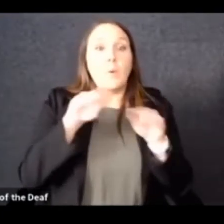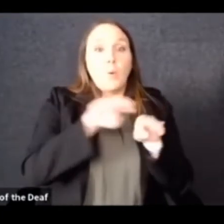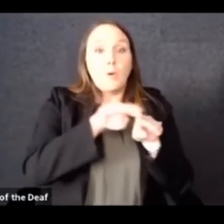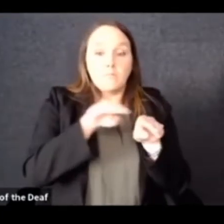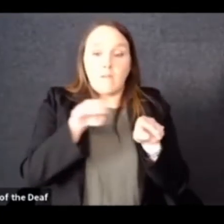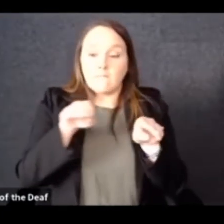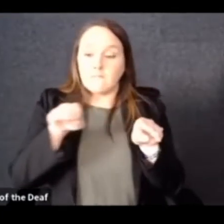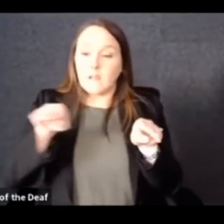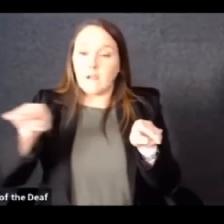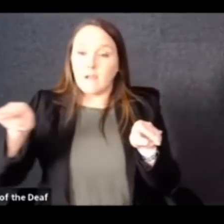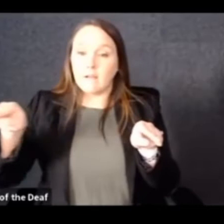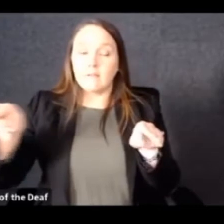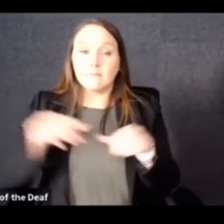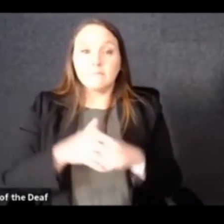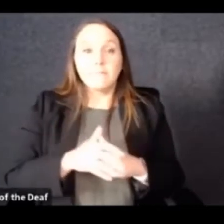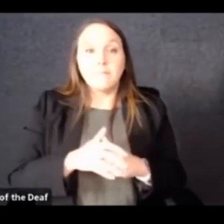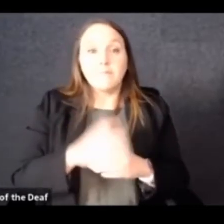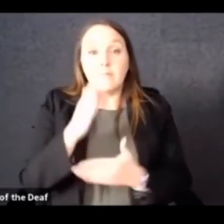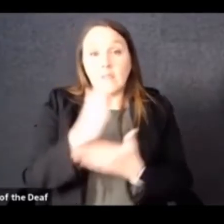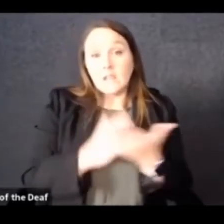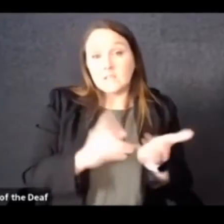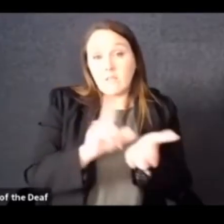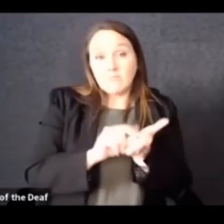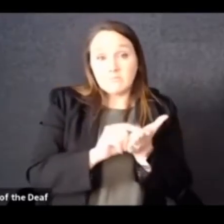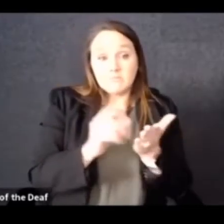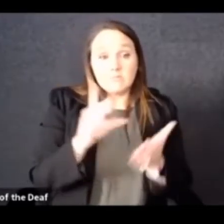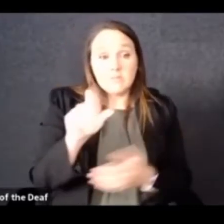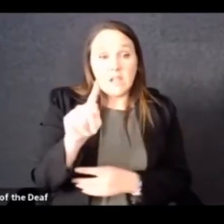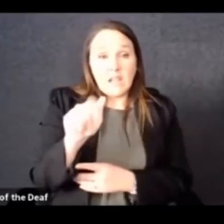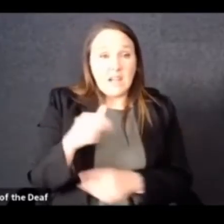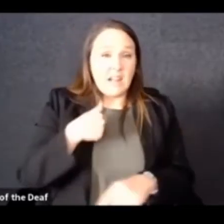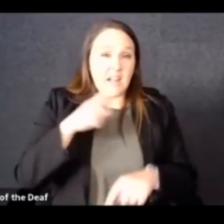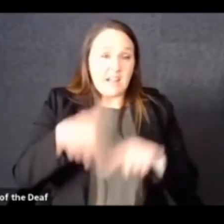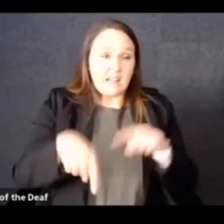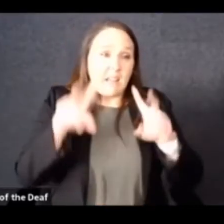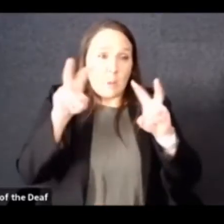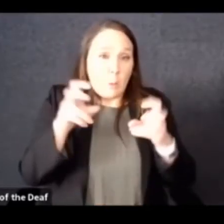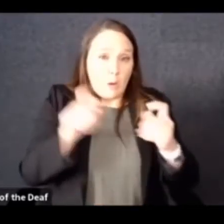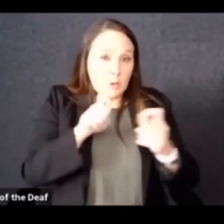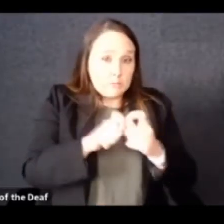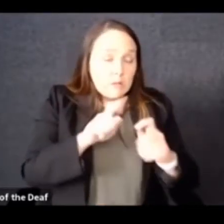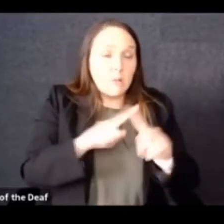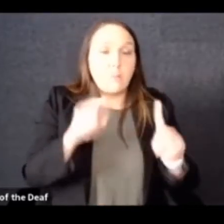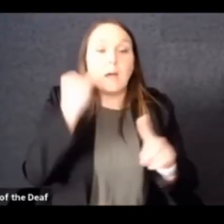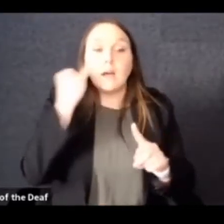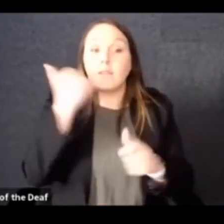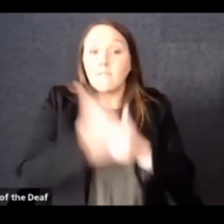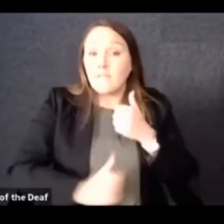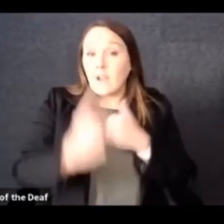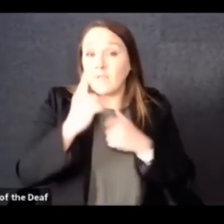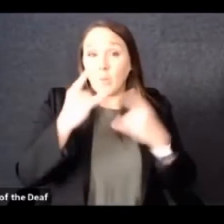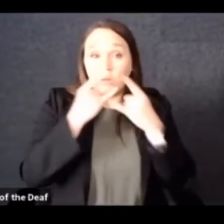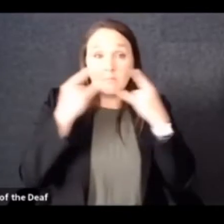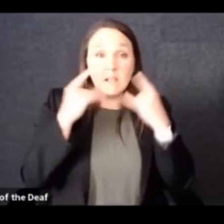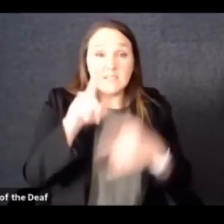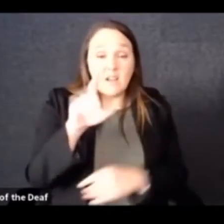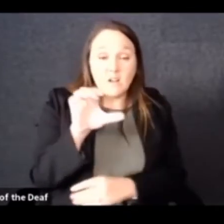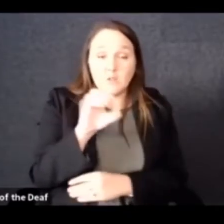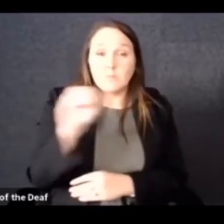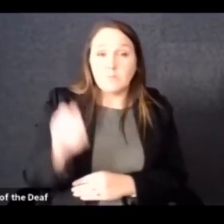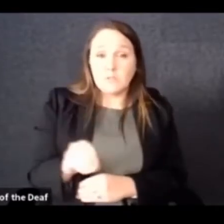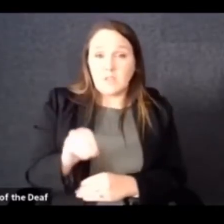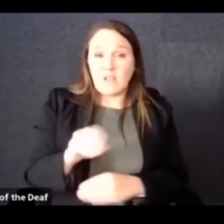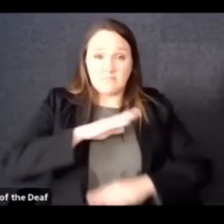side. There's some published data that I can't quote right now that talks about if everybody wears a mask, if you have 100% compliance,